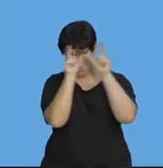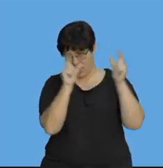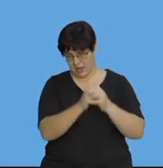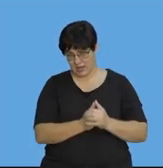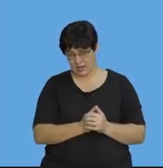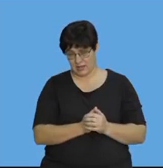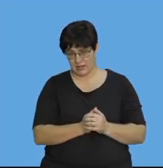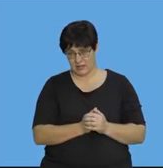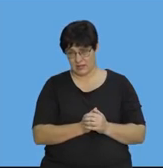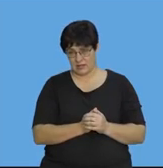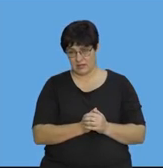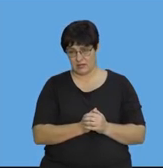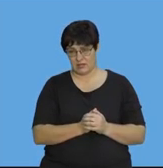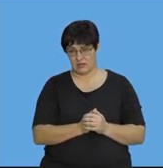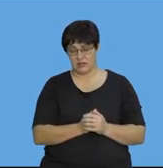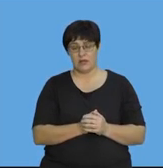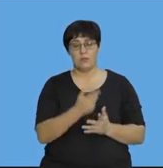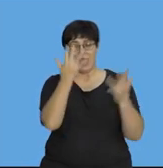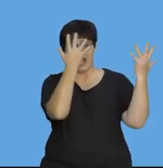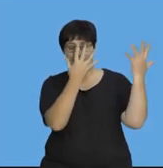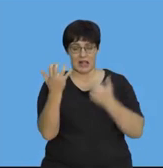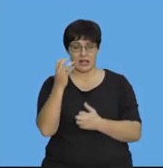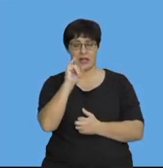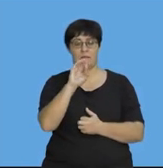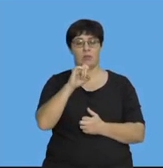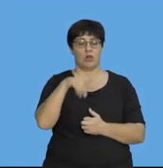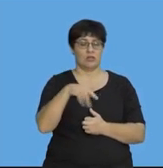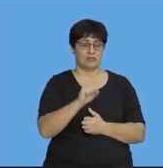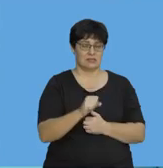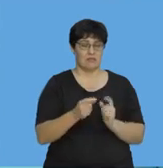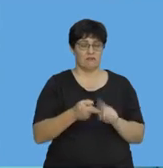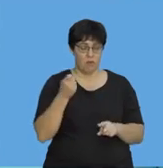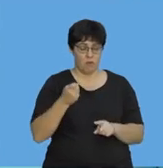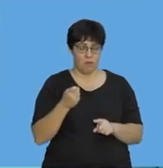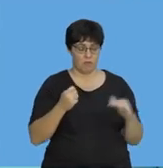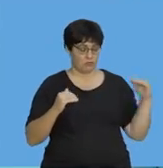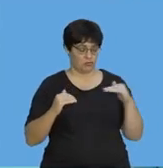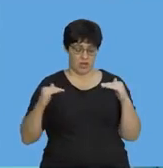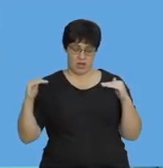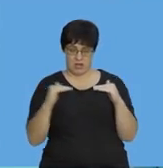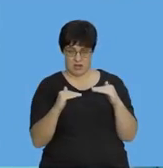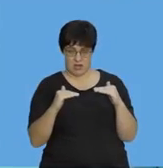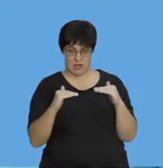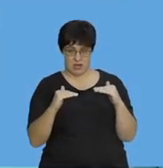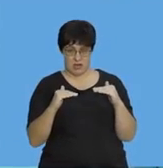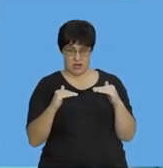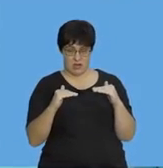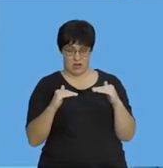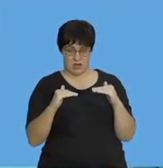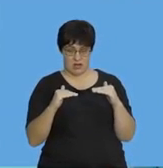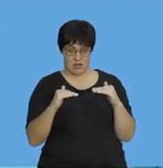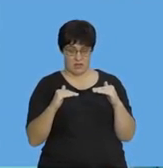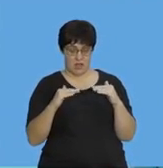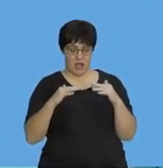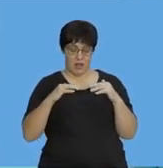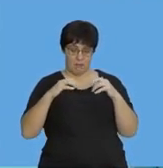something. When I calculate the impulse on the freight train cars, I know